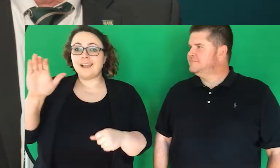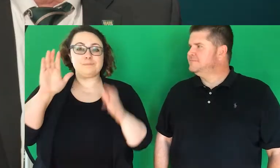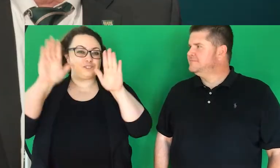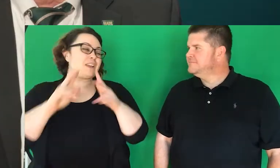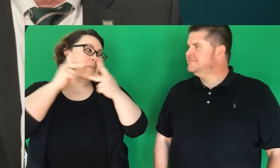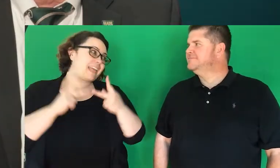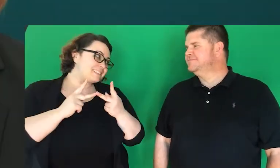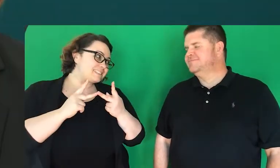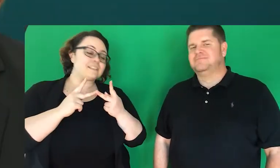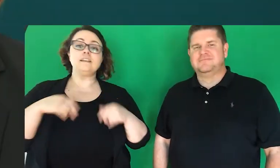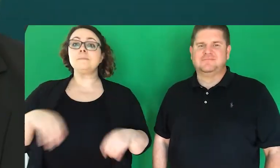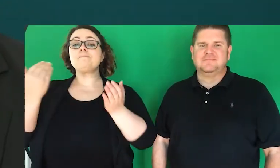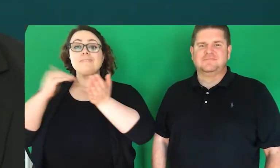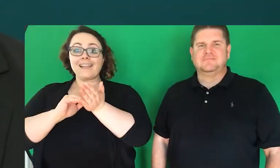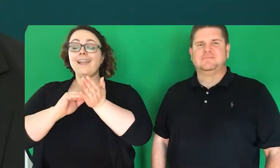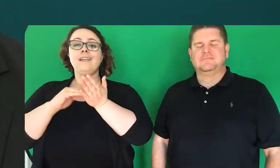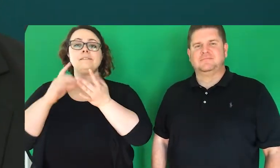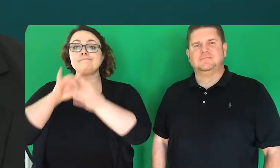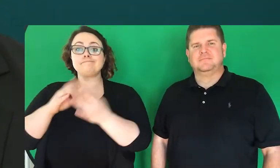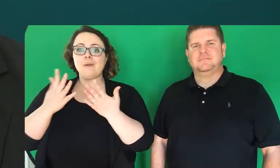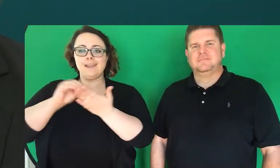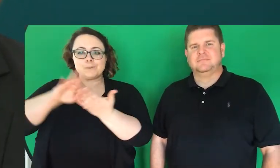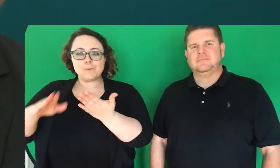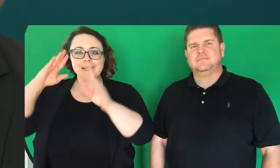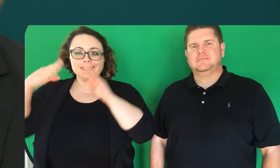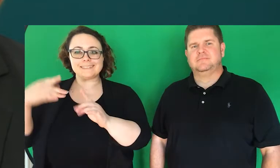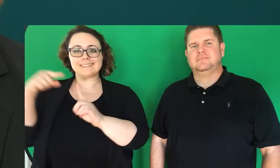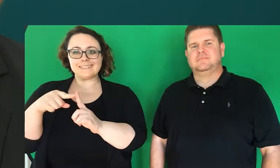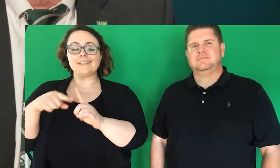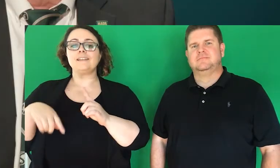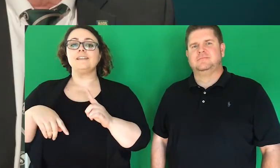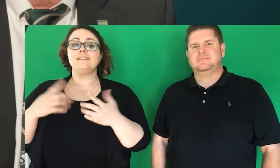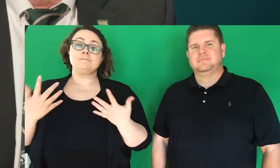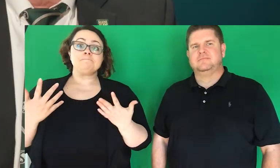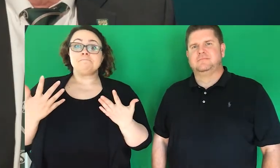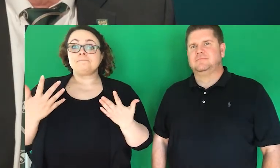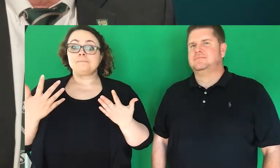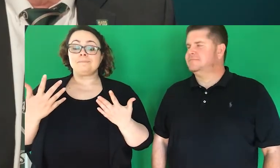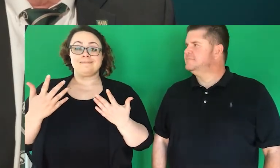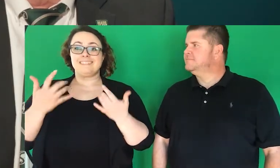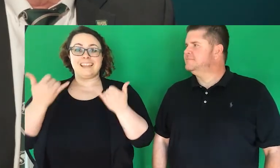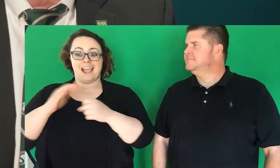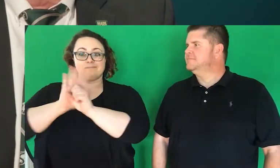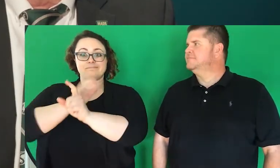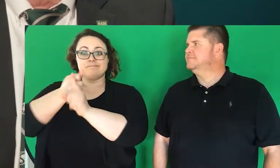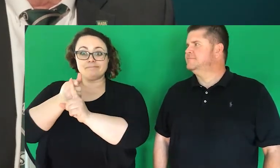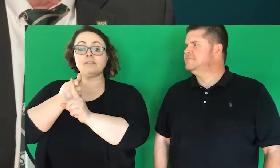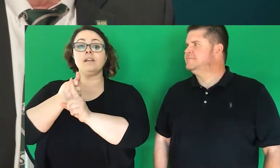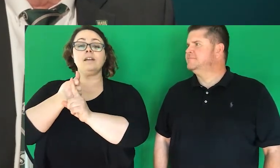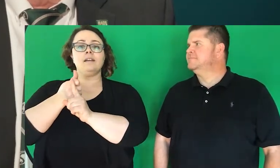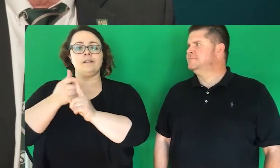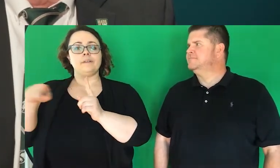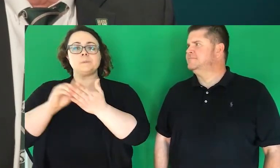a great place. Again, it's all about the students. And with the pandemic, the students